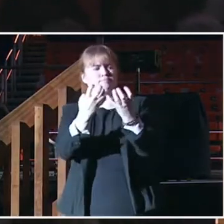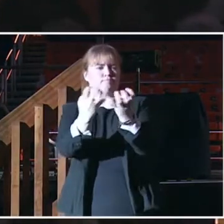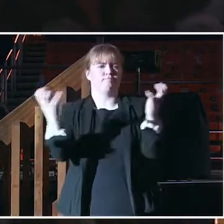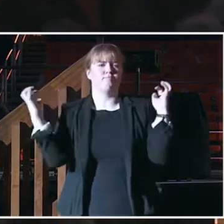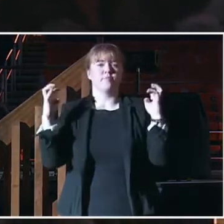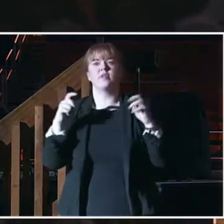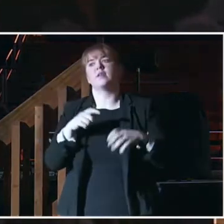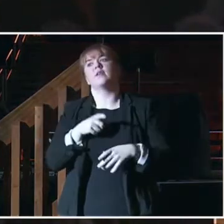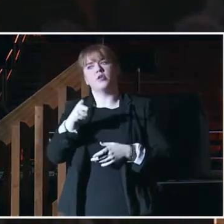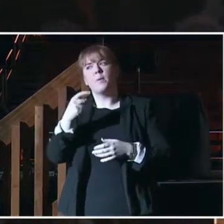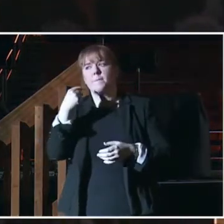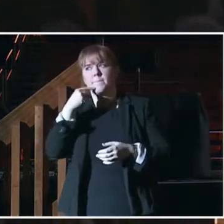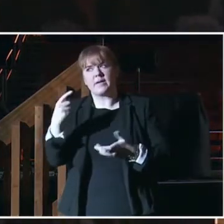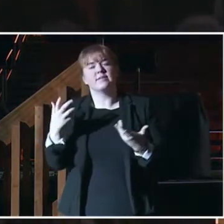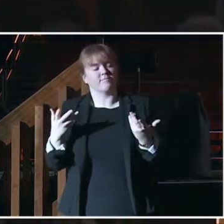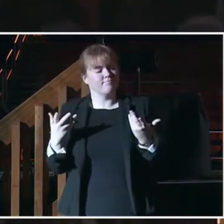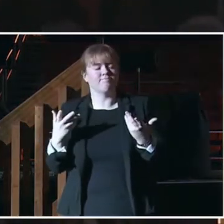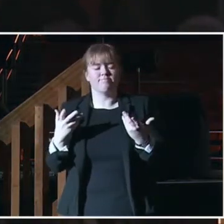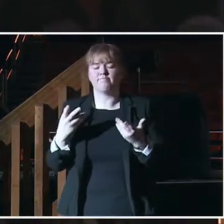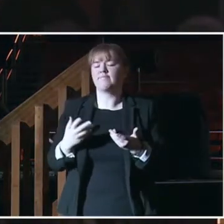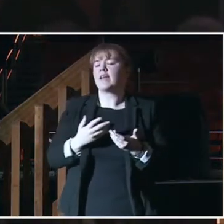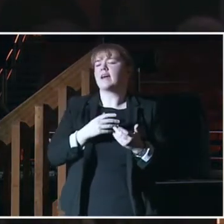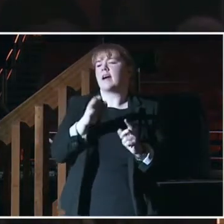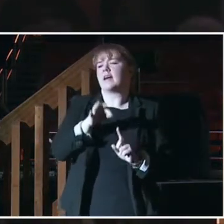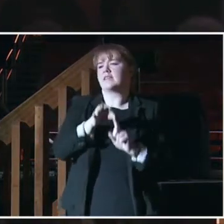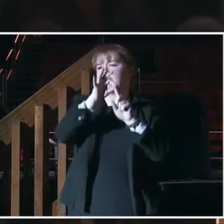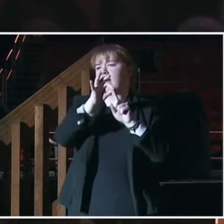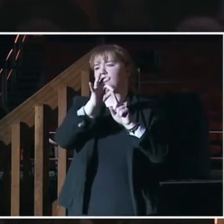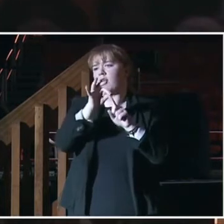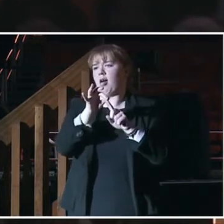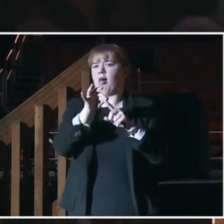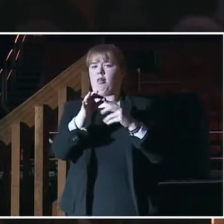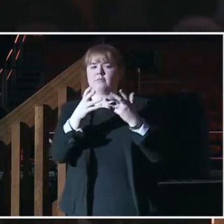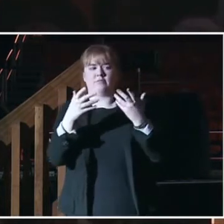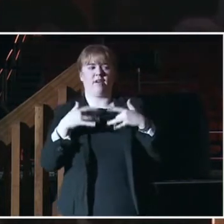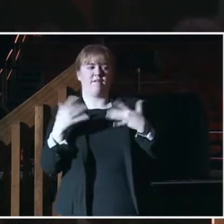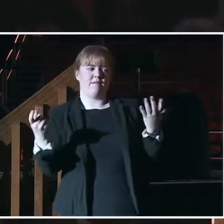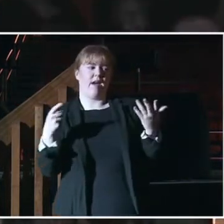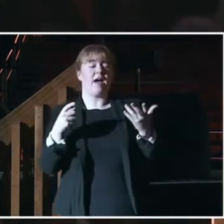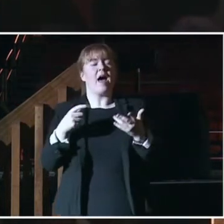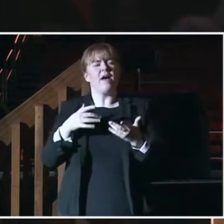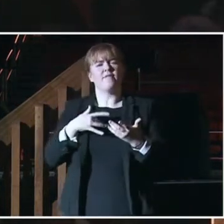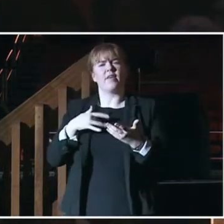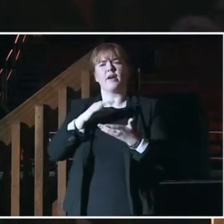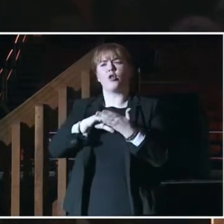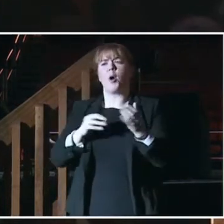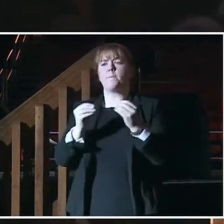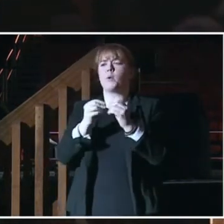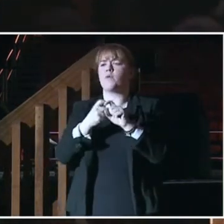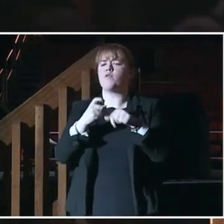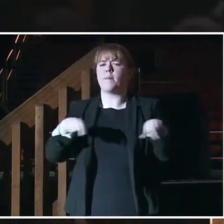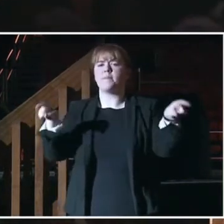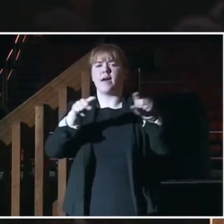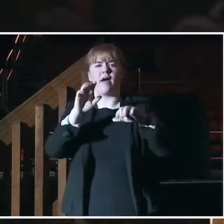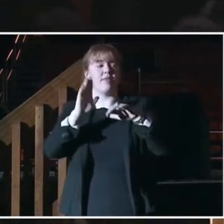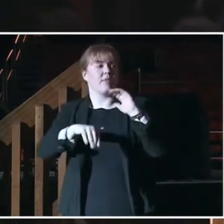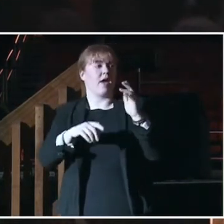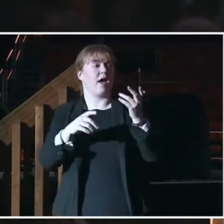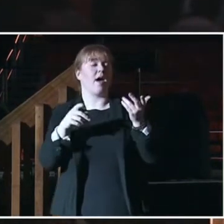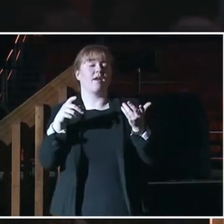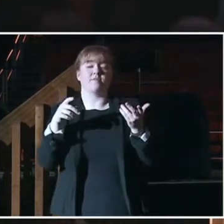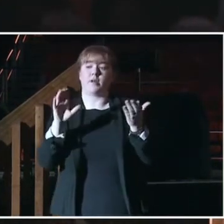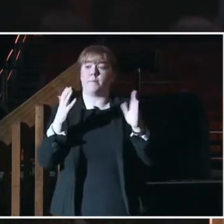missed a special treat. I think I learned more from them than they learned from me. Thank you to your chancellor, to